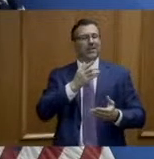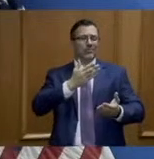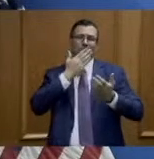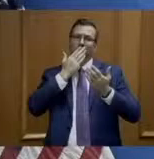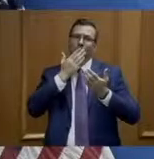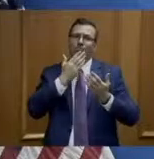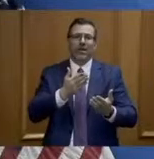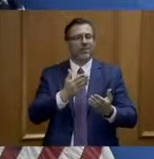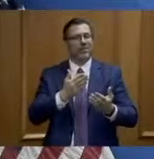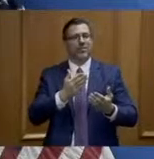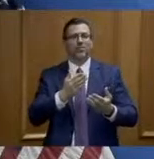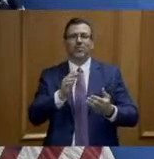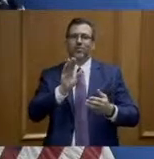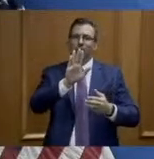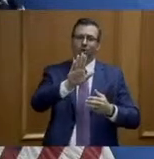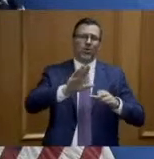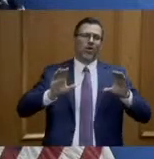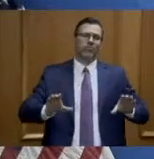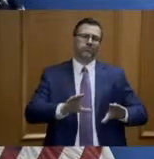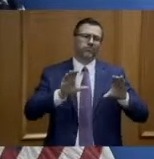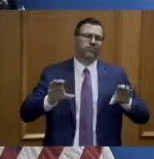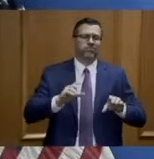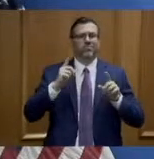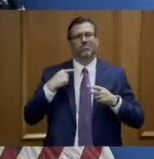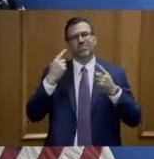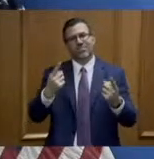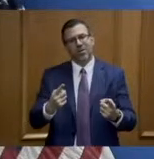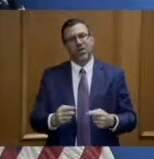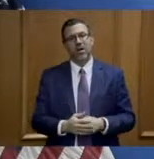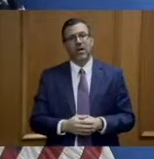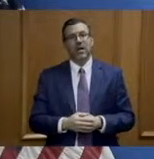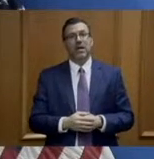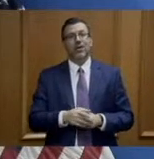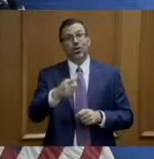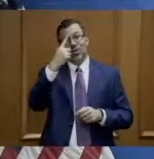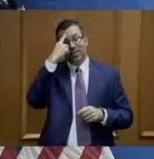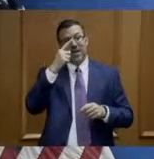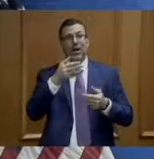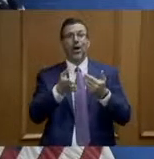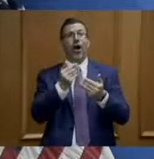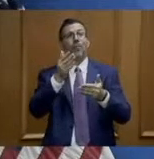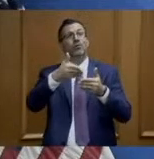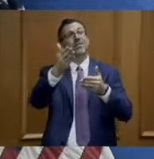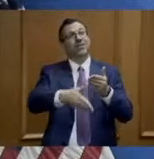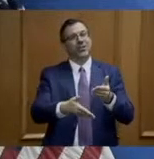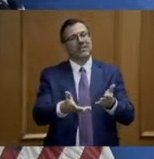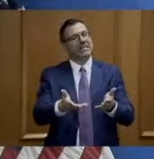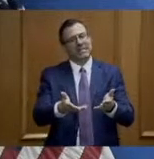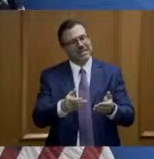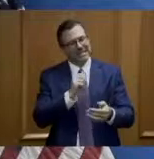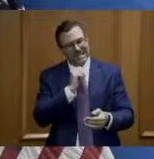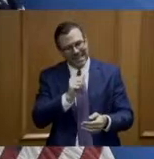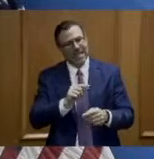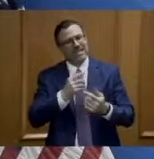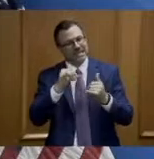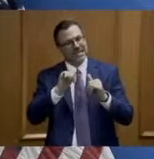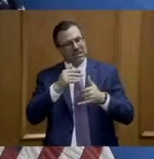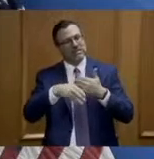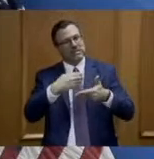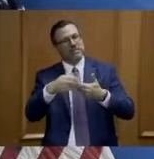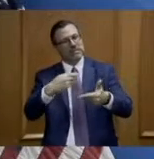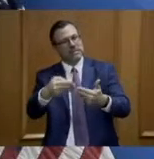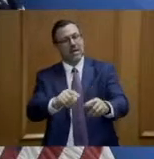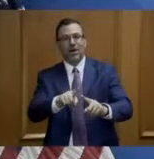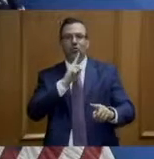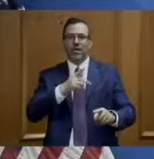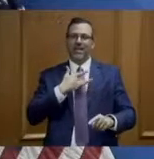for the way Tennesseans have responded and continue to respond. We have a long way to go in this, but we are very encouraged with where we are in our progress